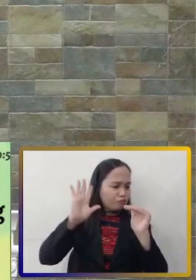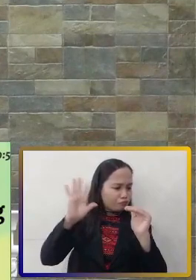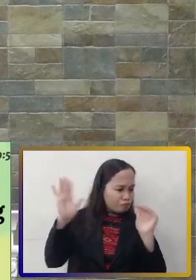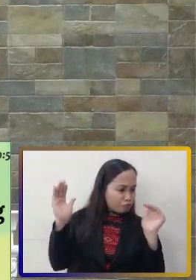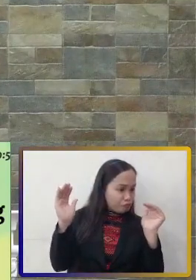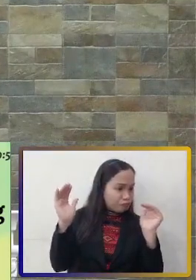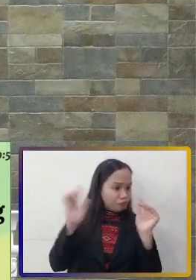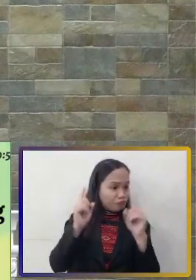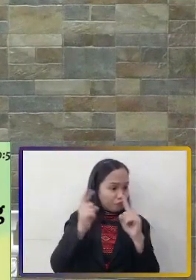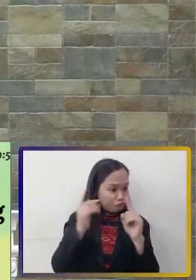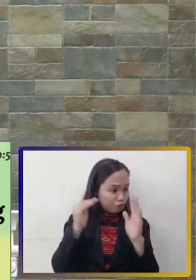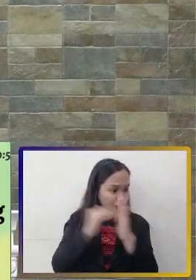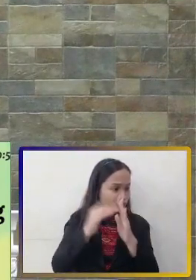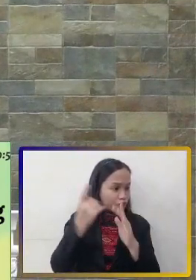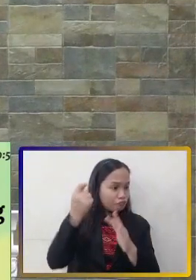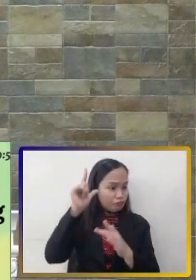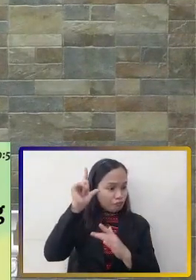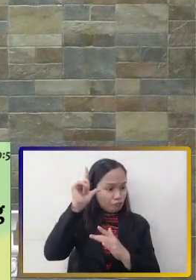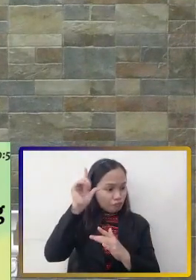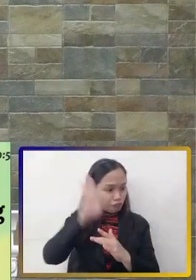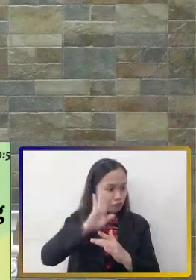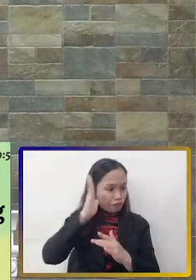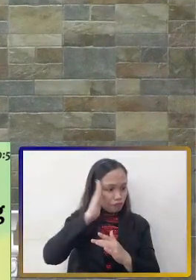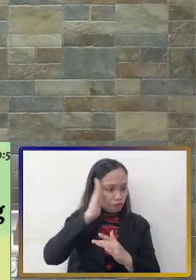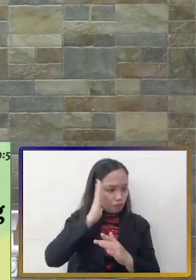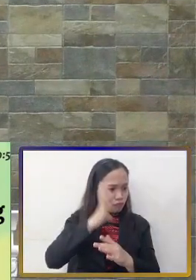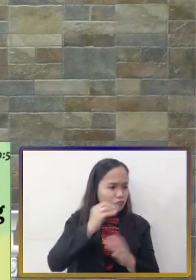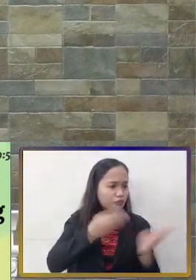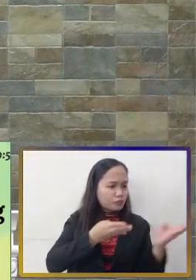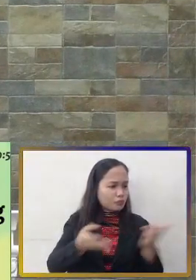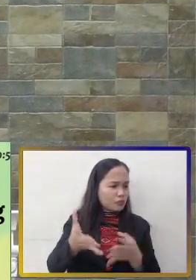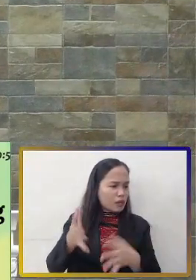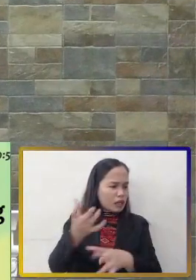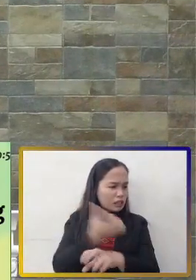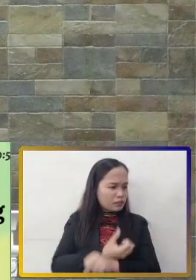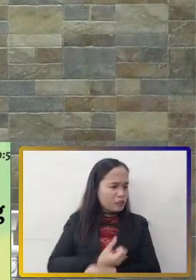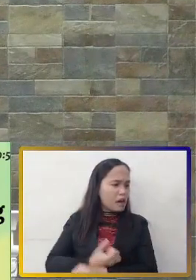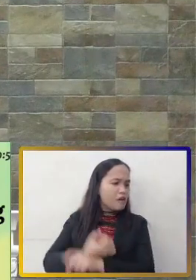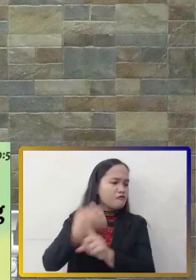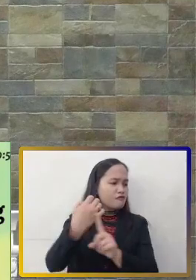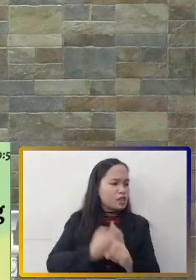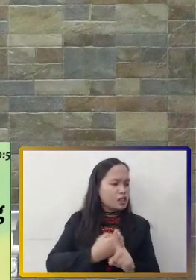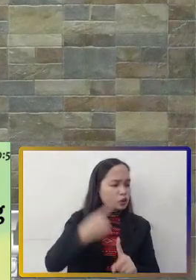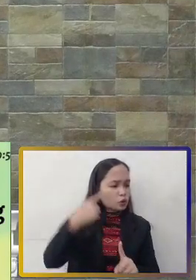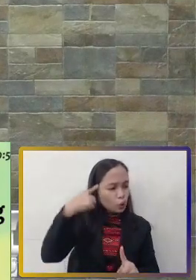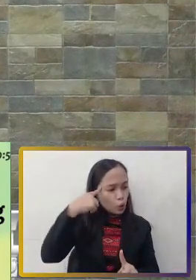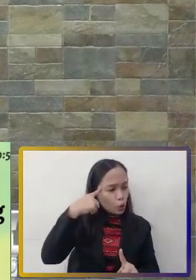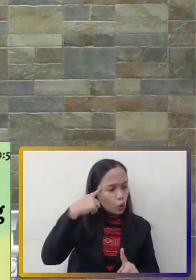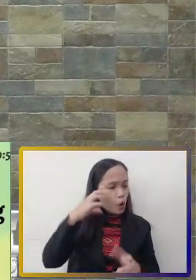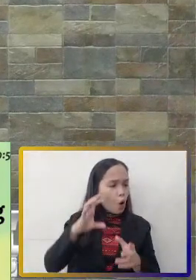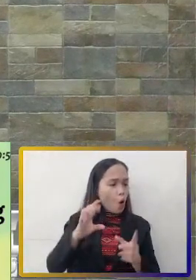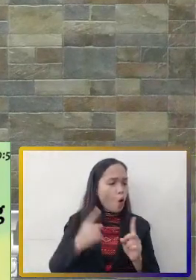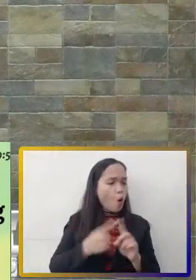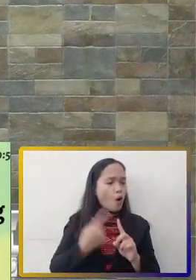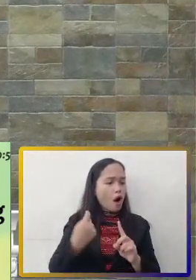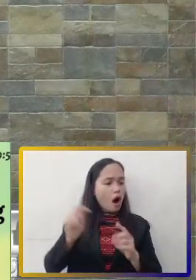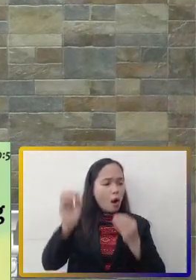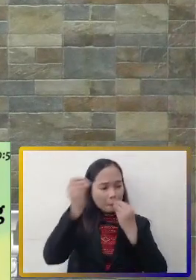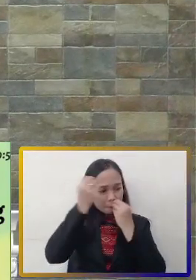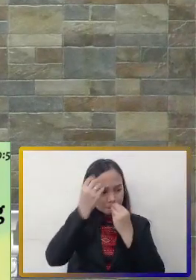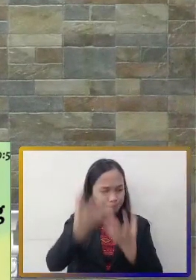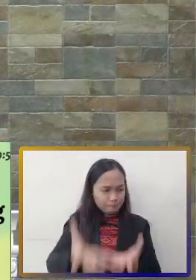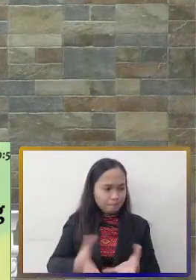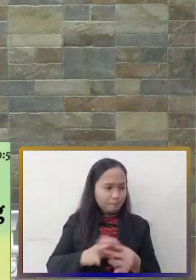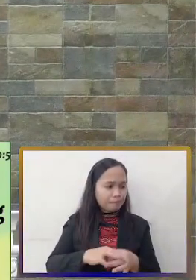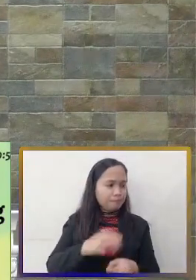God, and bringing into captivity every thought to the obedience of